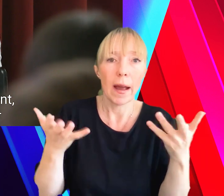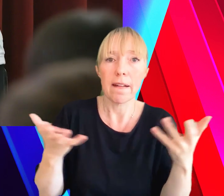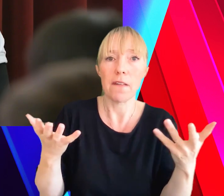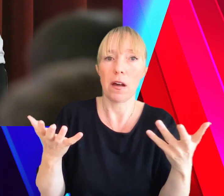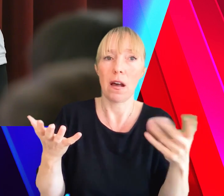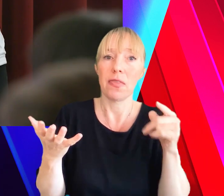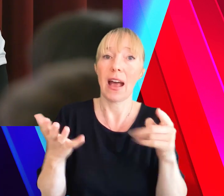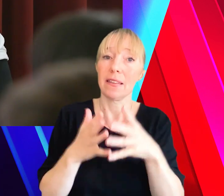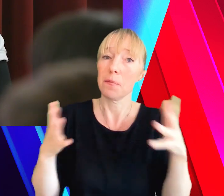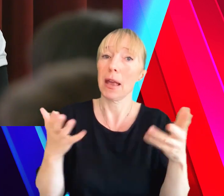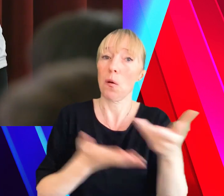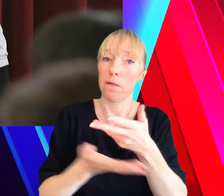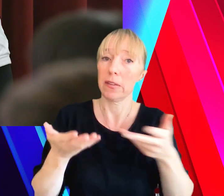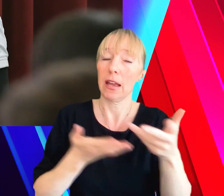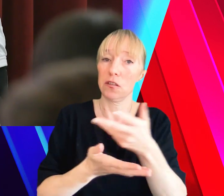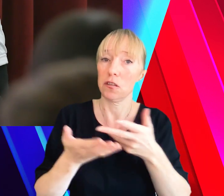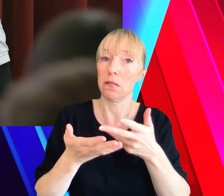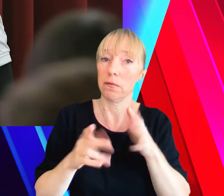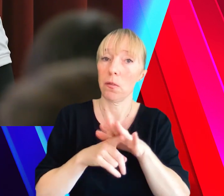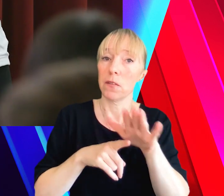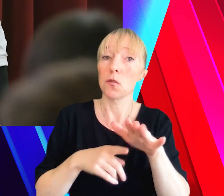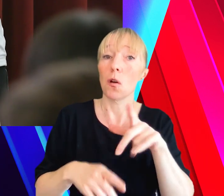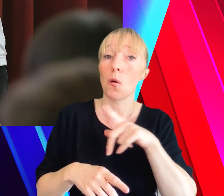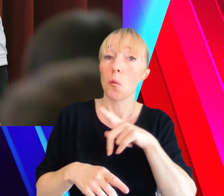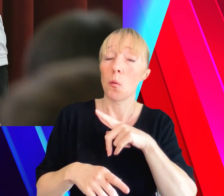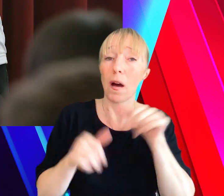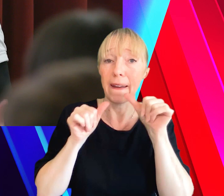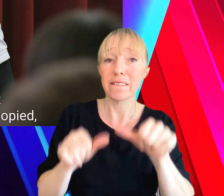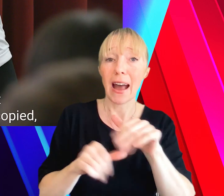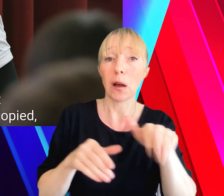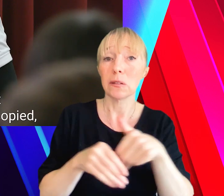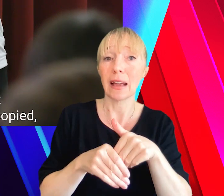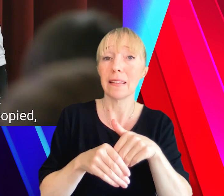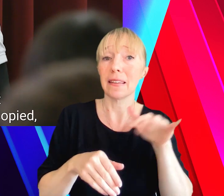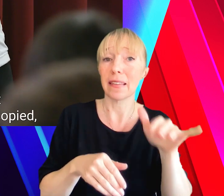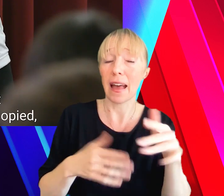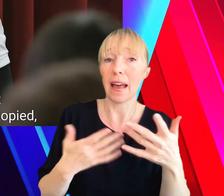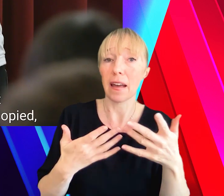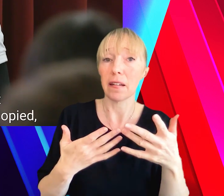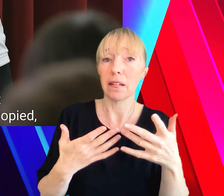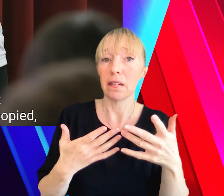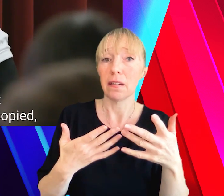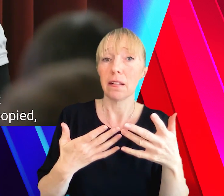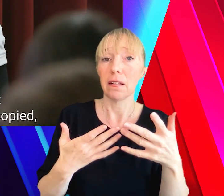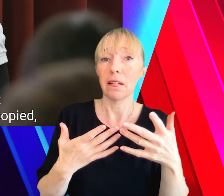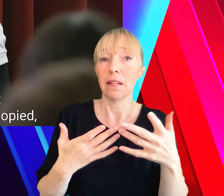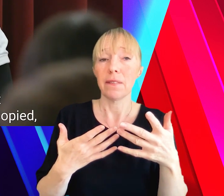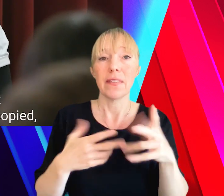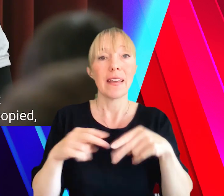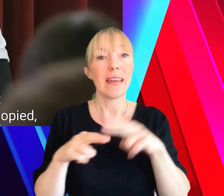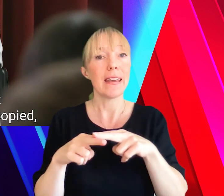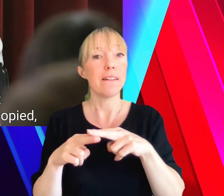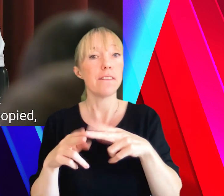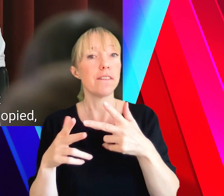know, in forums or whatever it may be? And I think that that's a bigger conversation about why fan content even exists and what's the purpose of